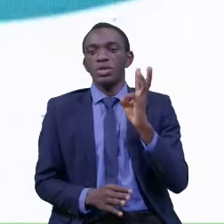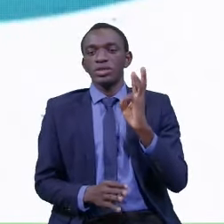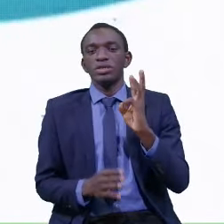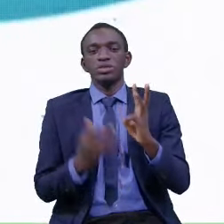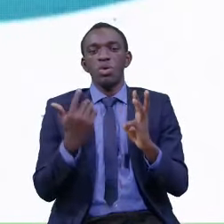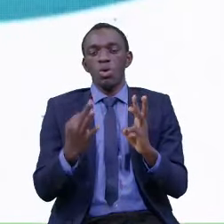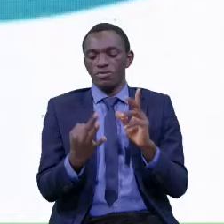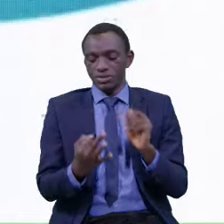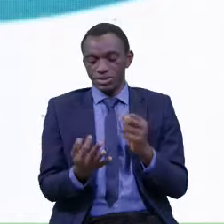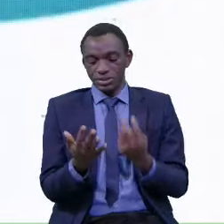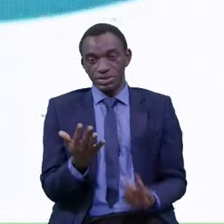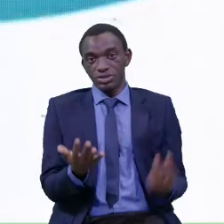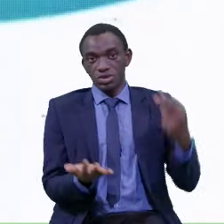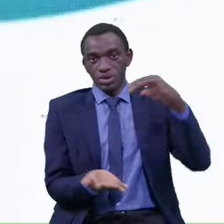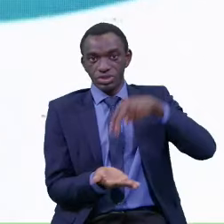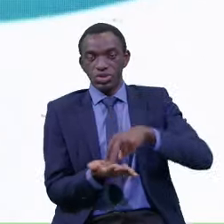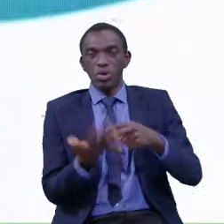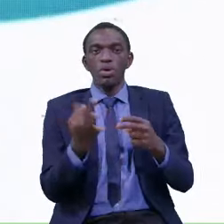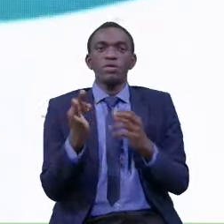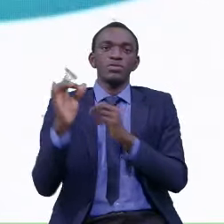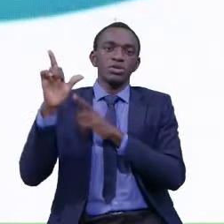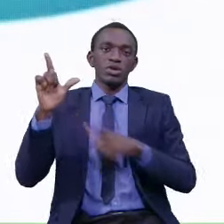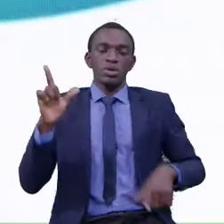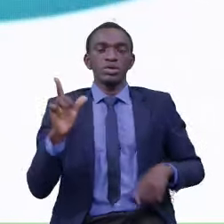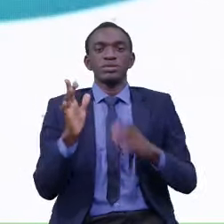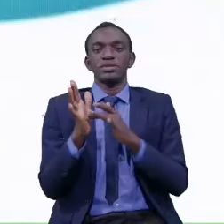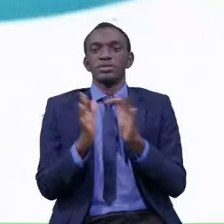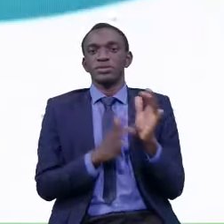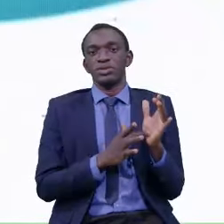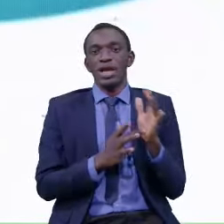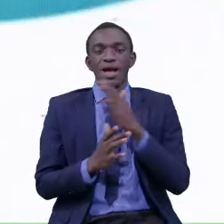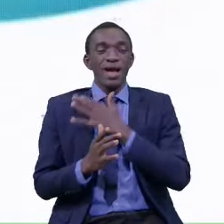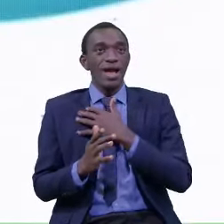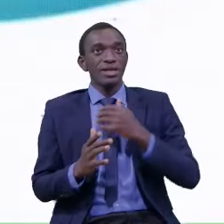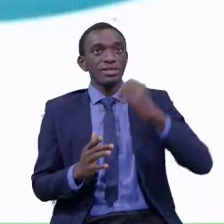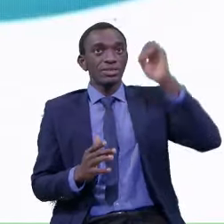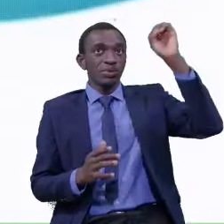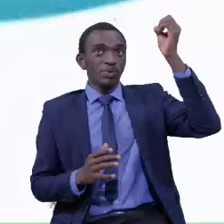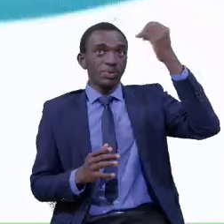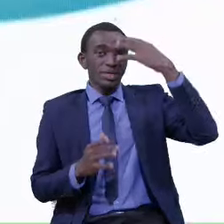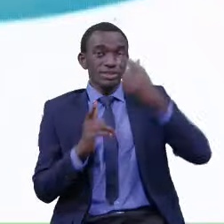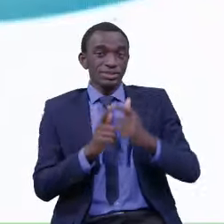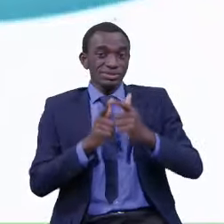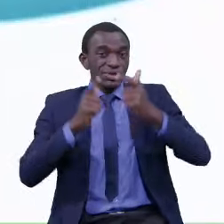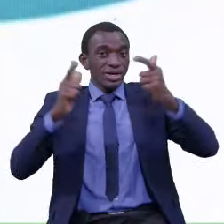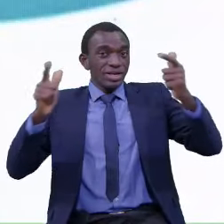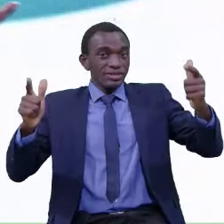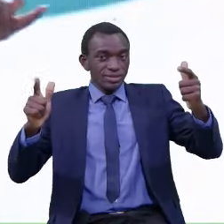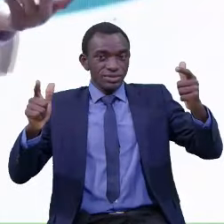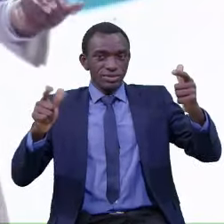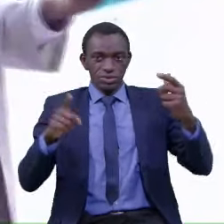resurrection of the Lord Jesus. And great grace, look at that. There's